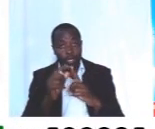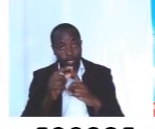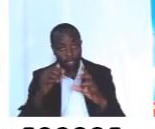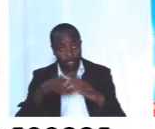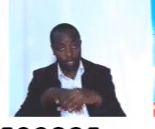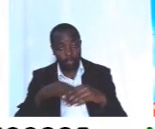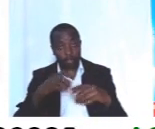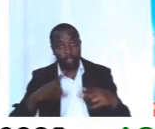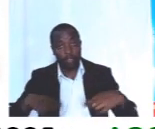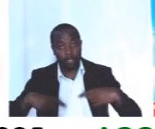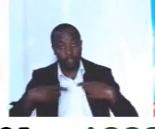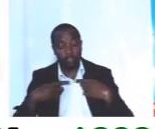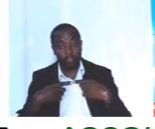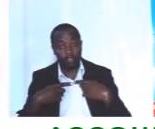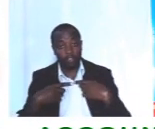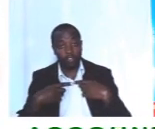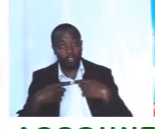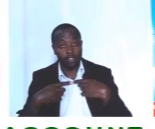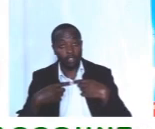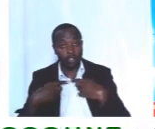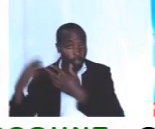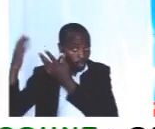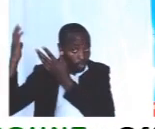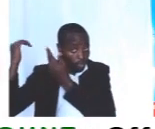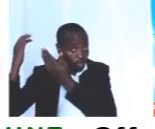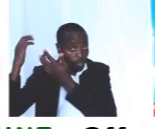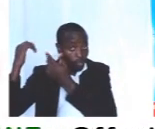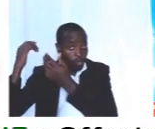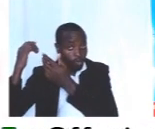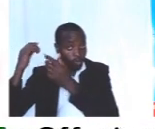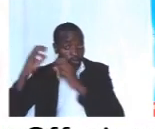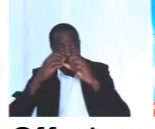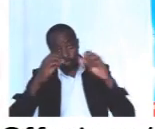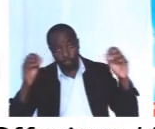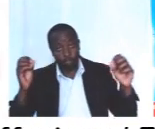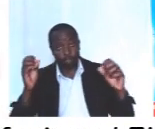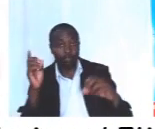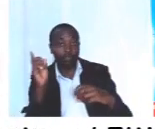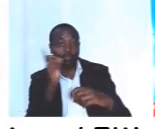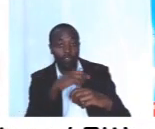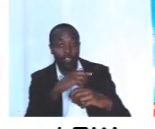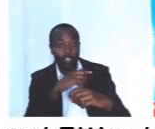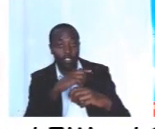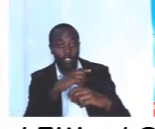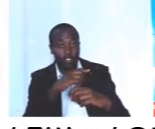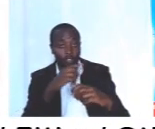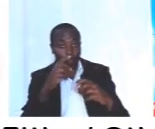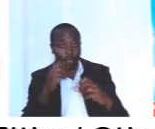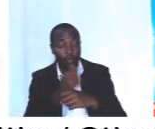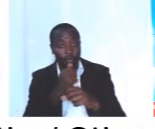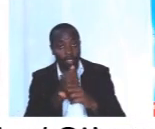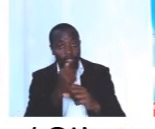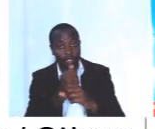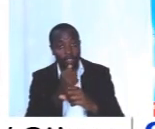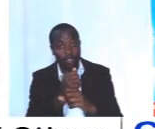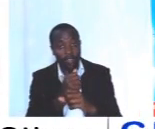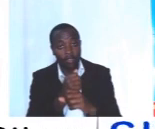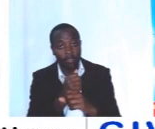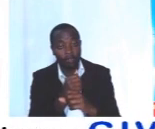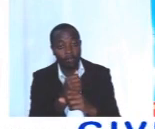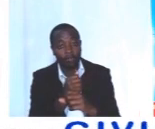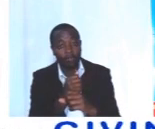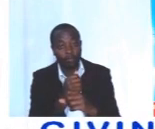Don't expect to complete your God-given assignment if you make room for disobedience in your life.